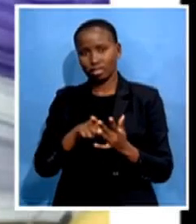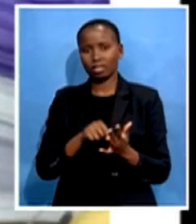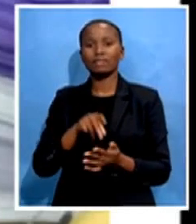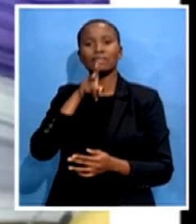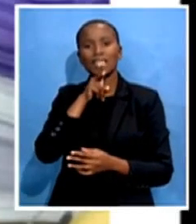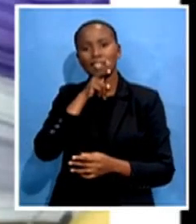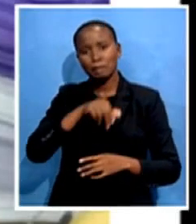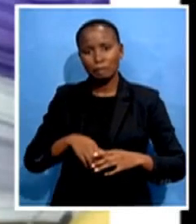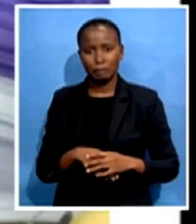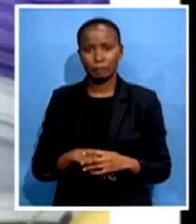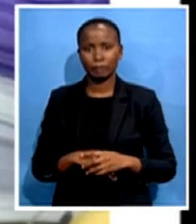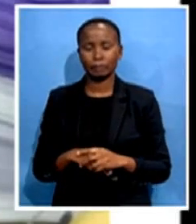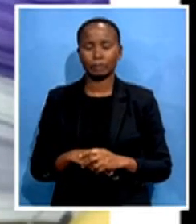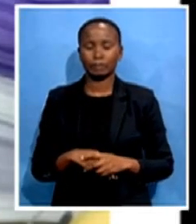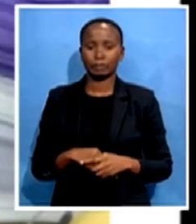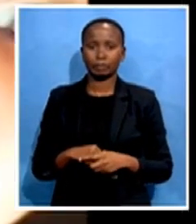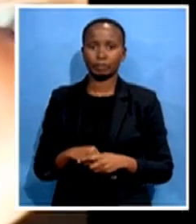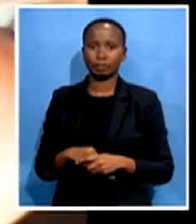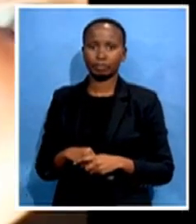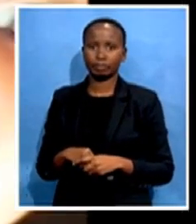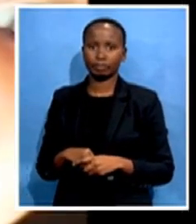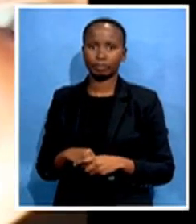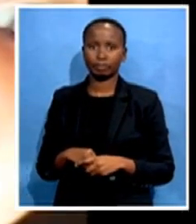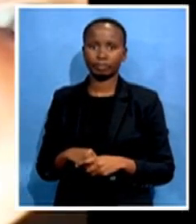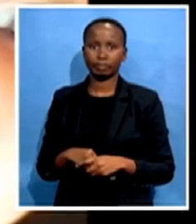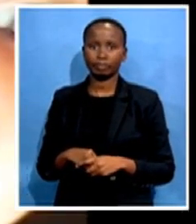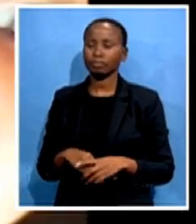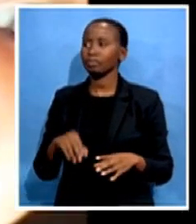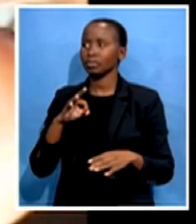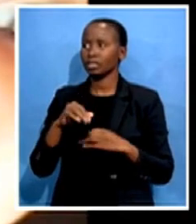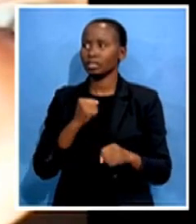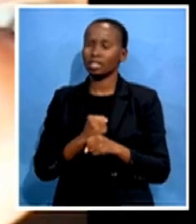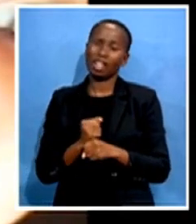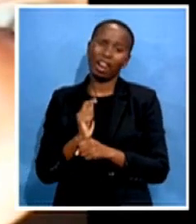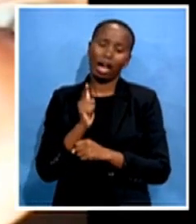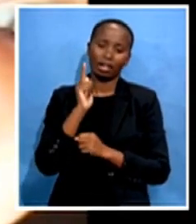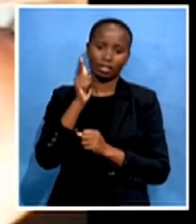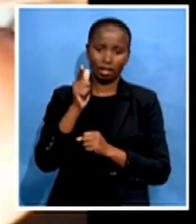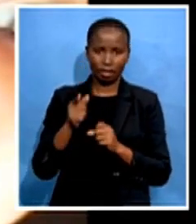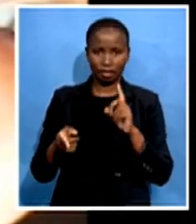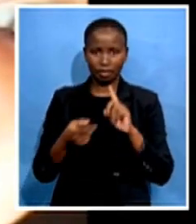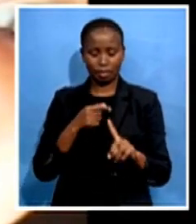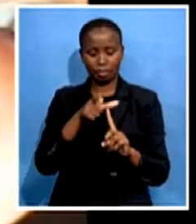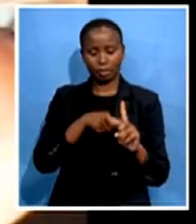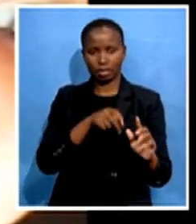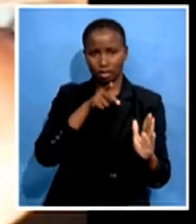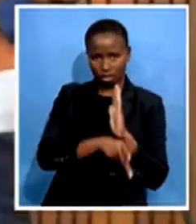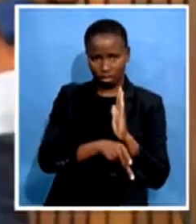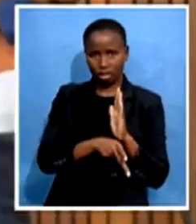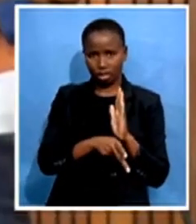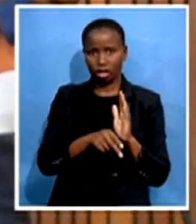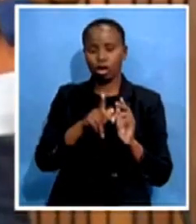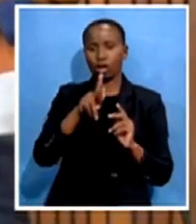3 years after the gruesome murder of Gabisile Shabane and her cousin, Nkosikhona Ngwenya, the trial is yet to get